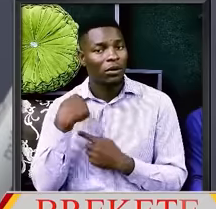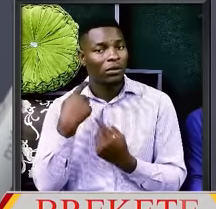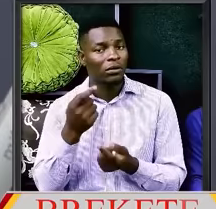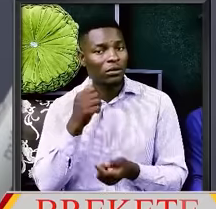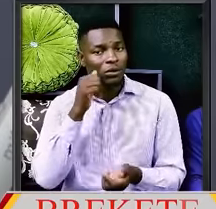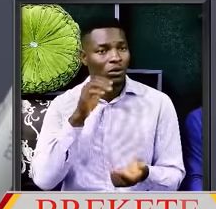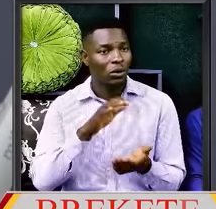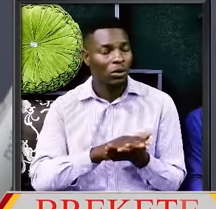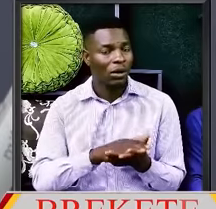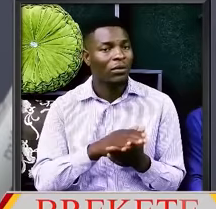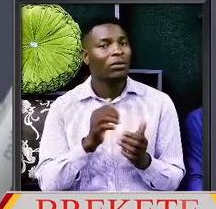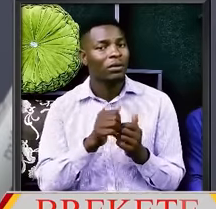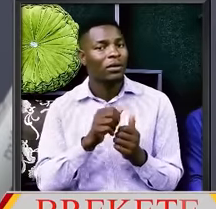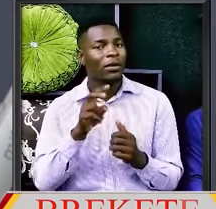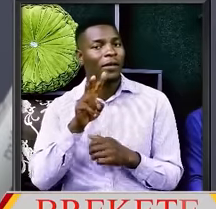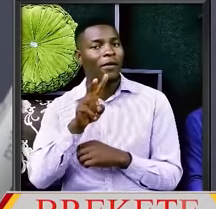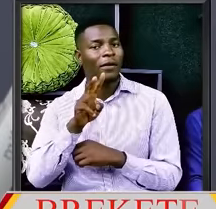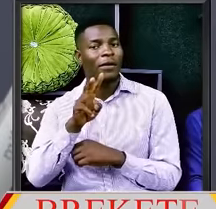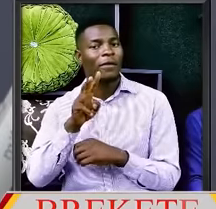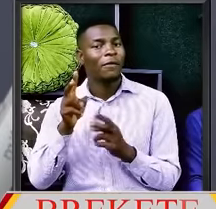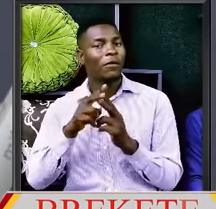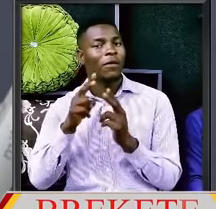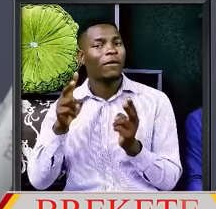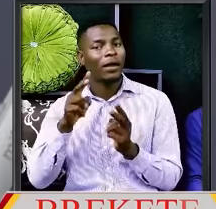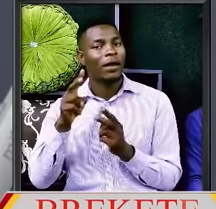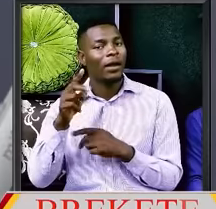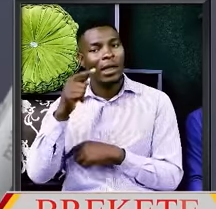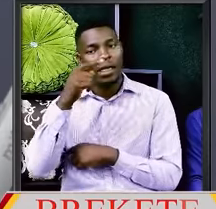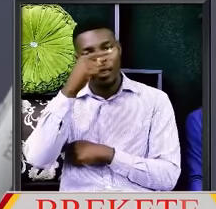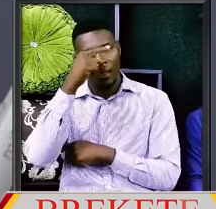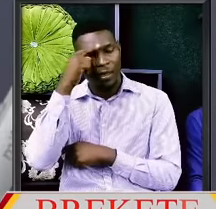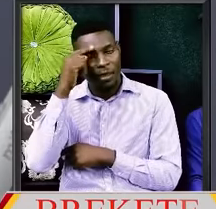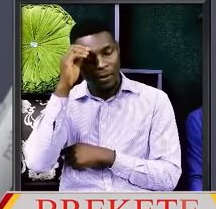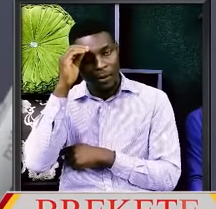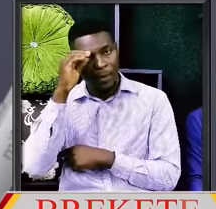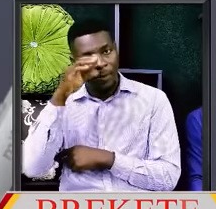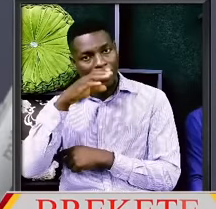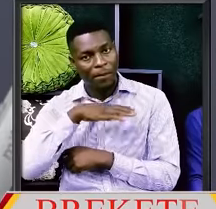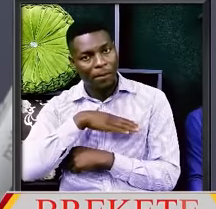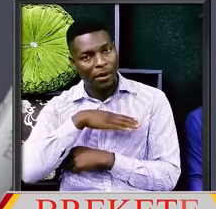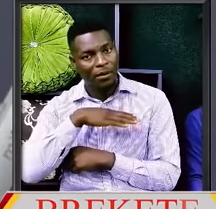very dark man as well. Because he was the originator of.